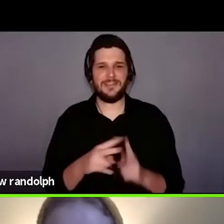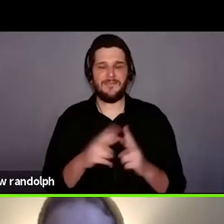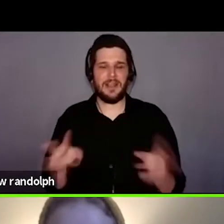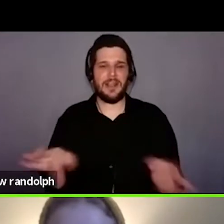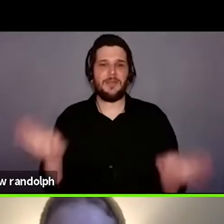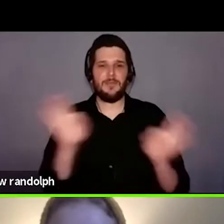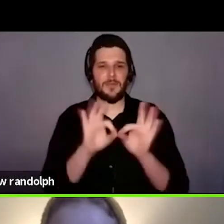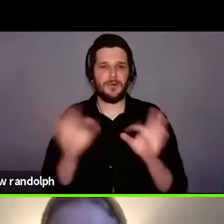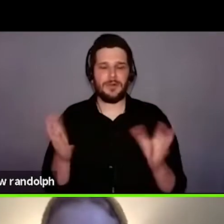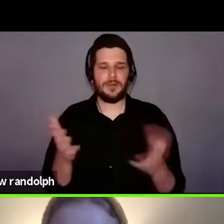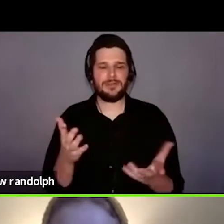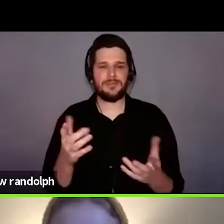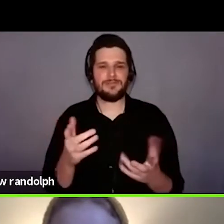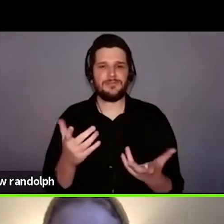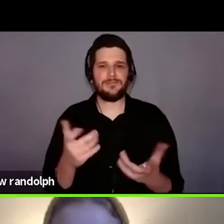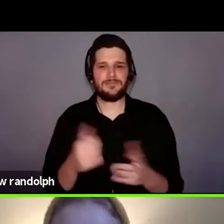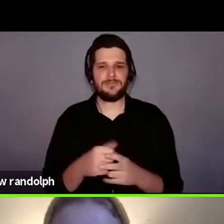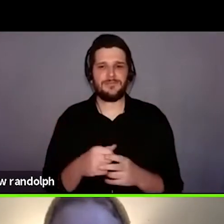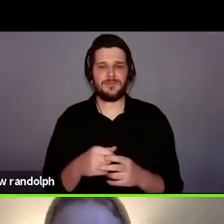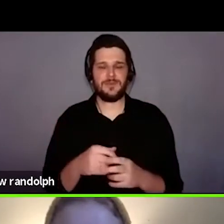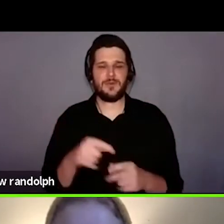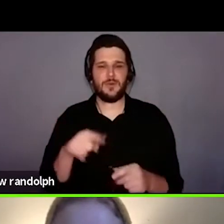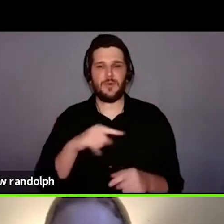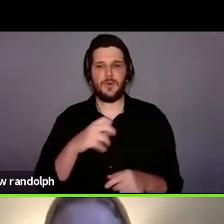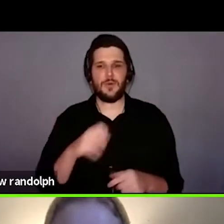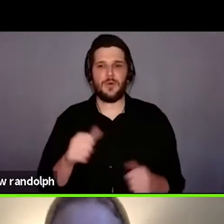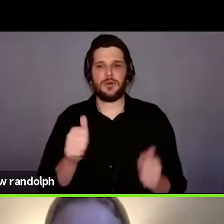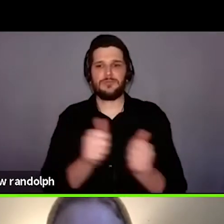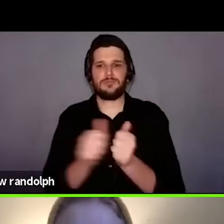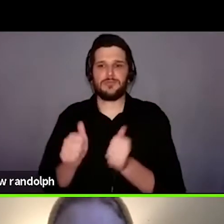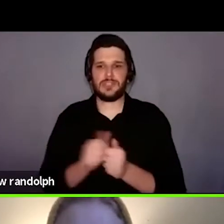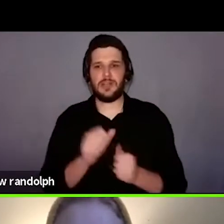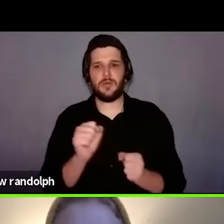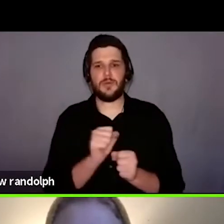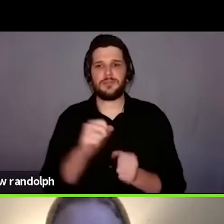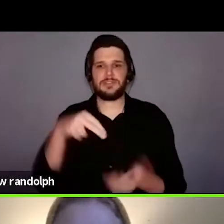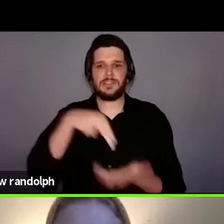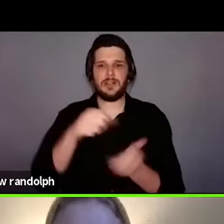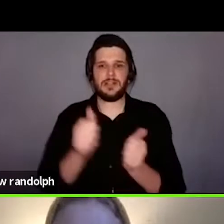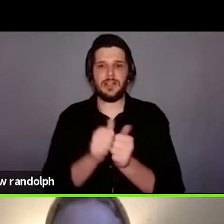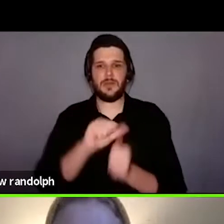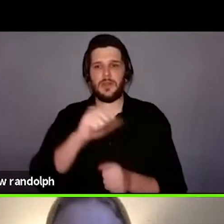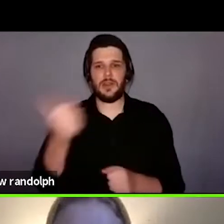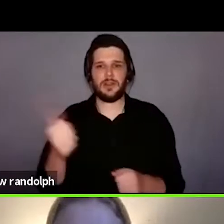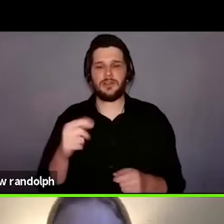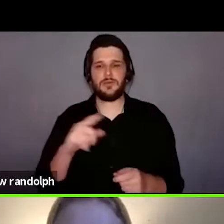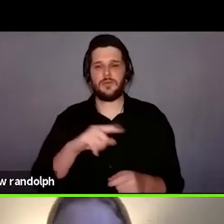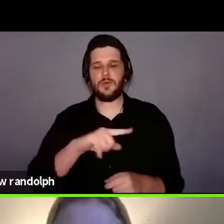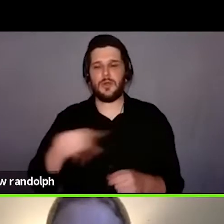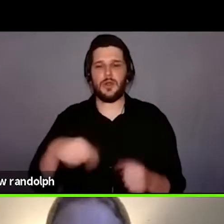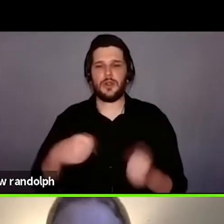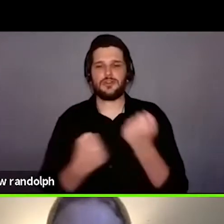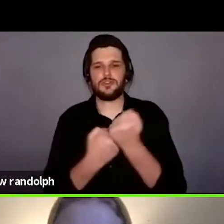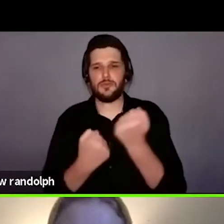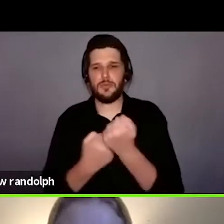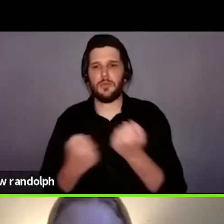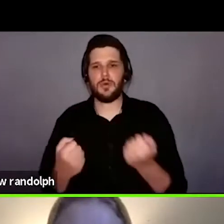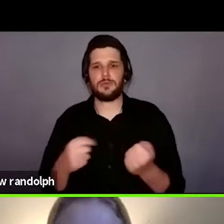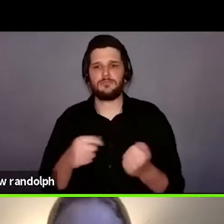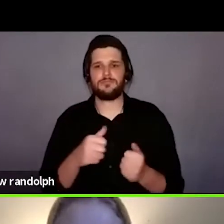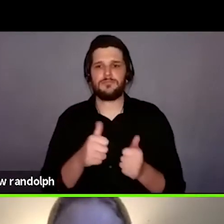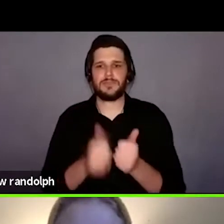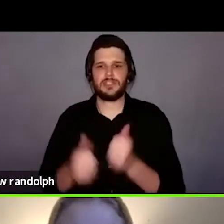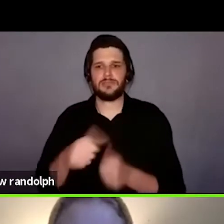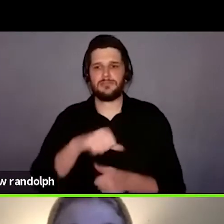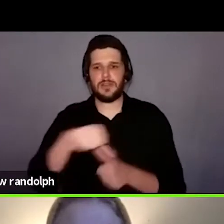Yes. When we're in solidarity with others, it is always in those support roles. I think that is so important. And thank you